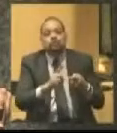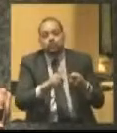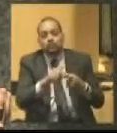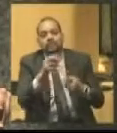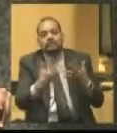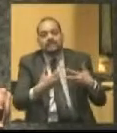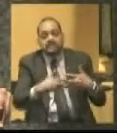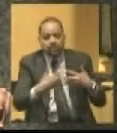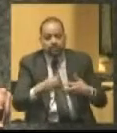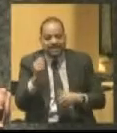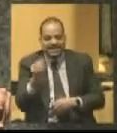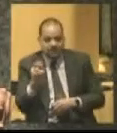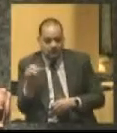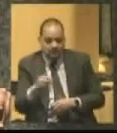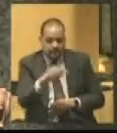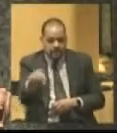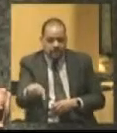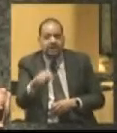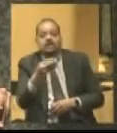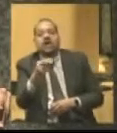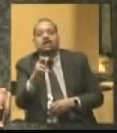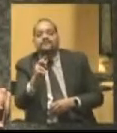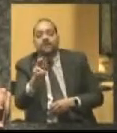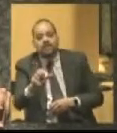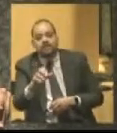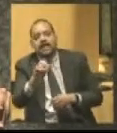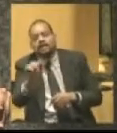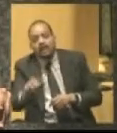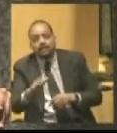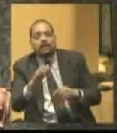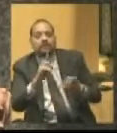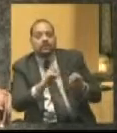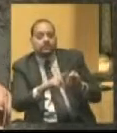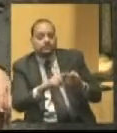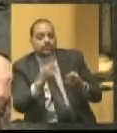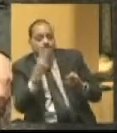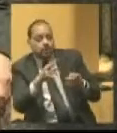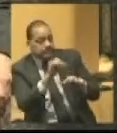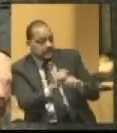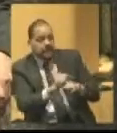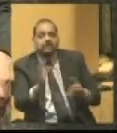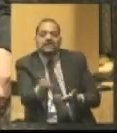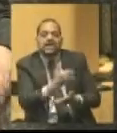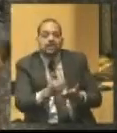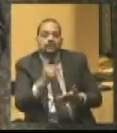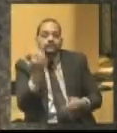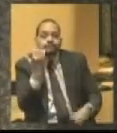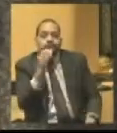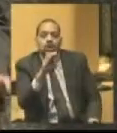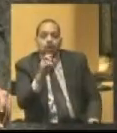into a field where 27 slaves were gathering corn. Whose farm is this? Ayres asked. Master Eldridge's,